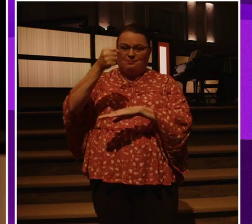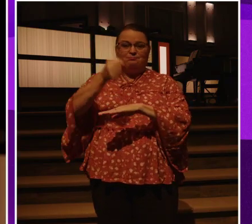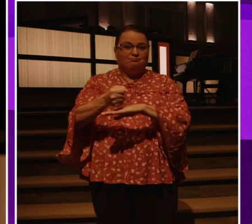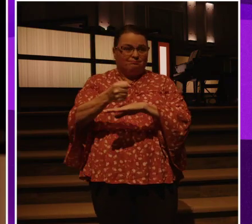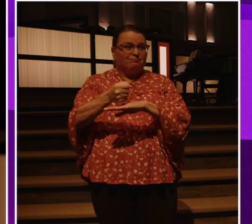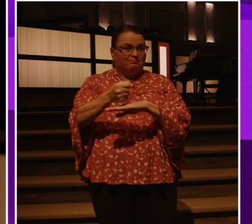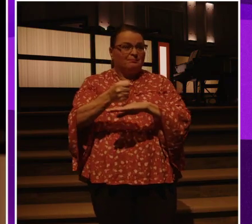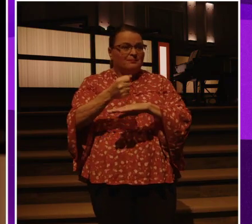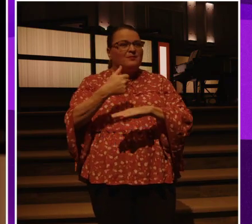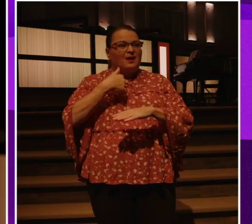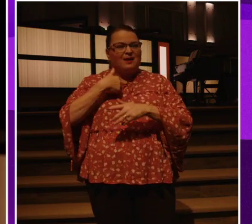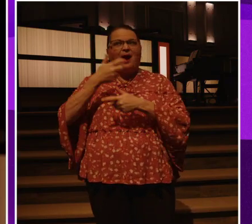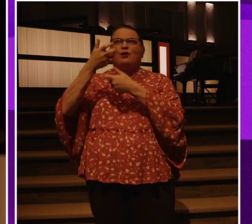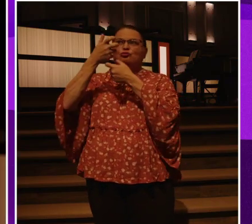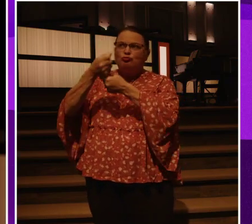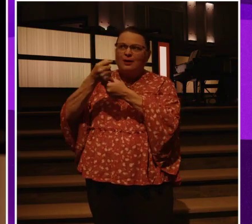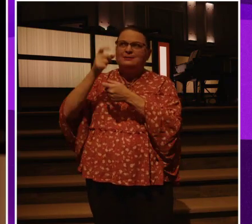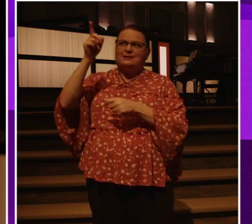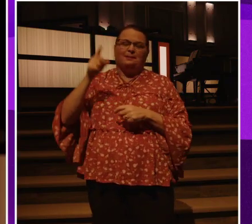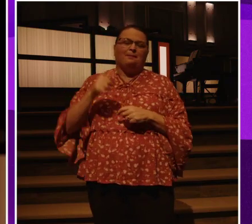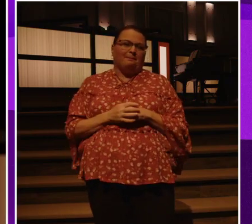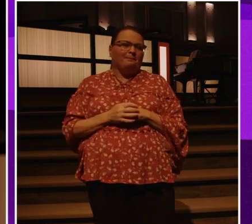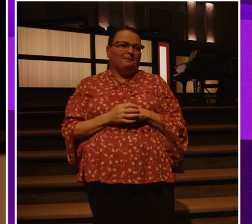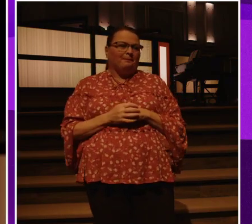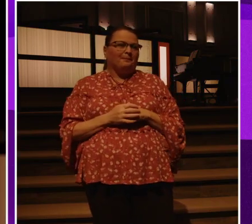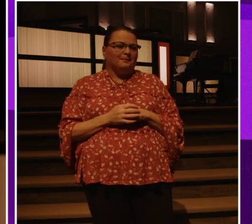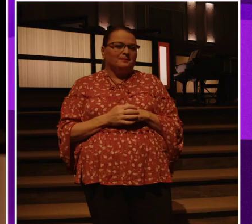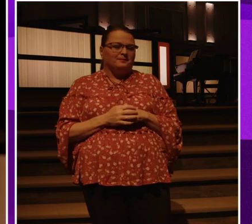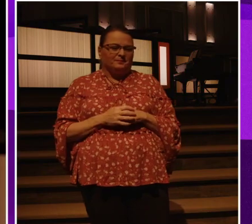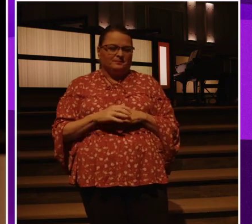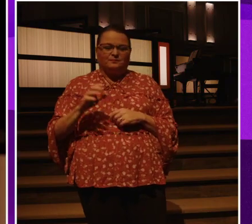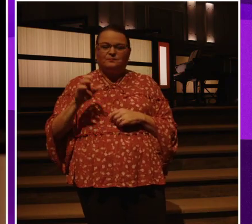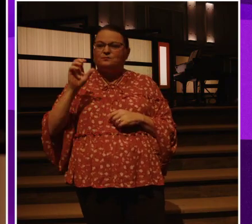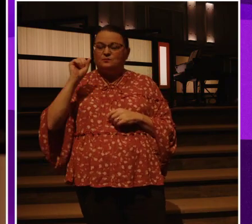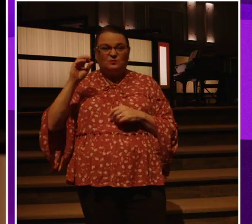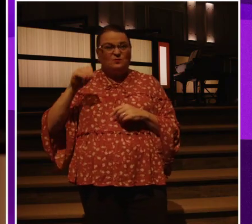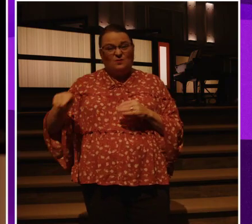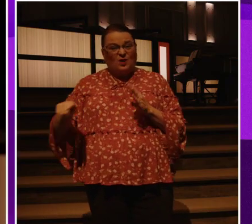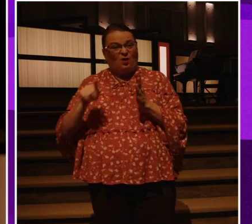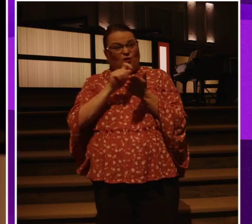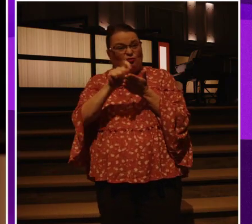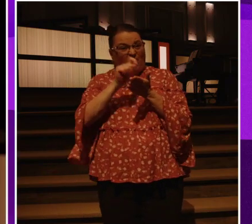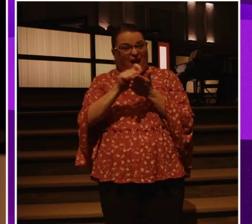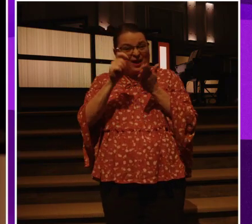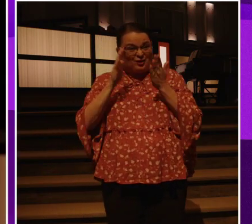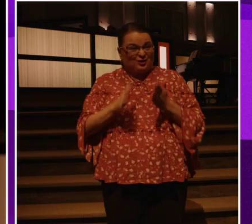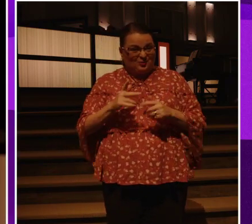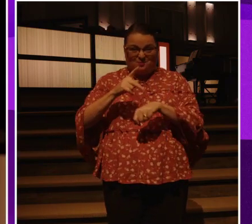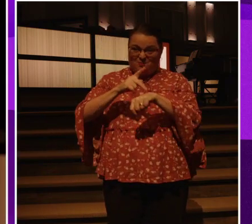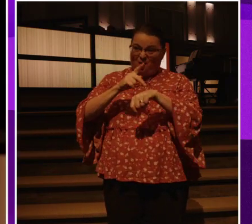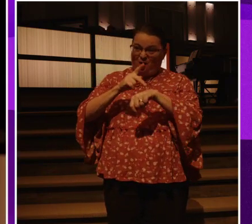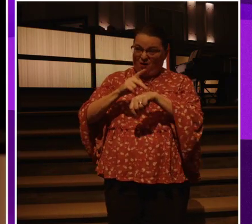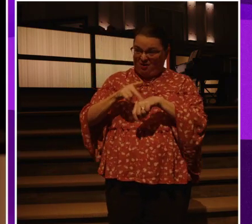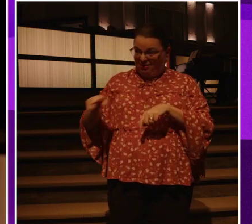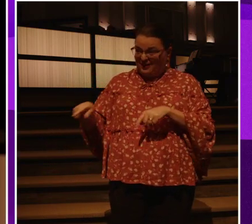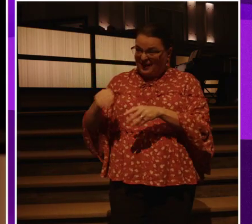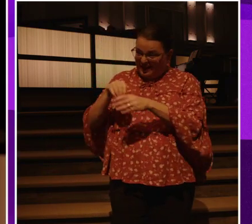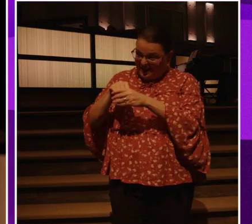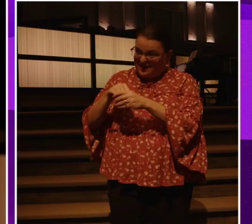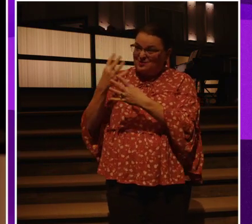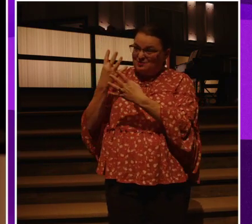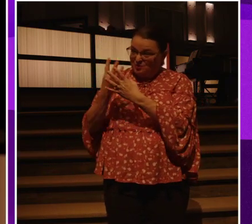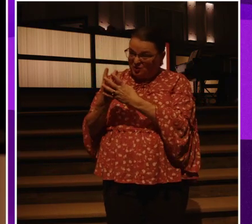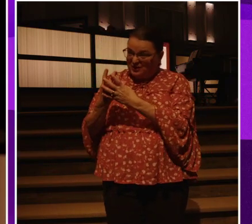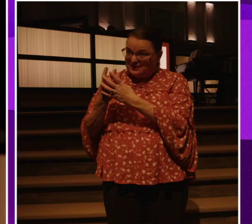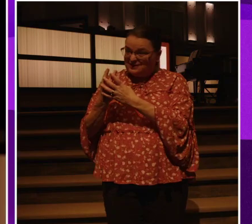I trust Him. So the writer, the circumstances of the writer,